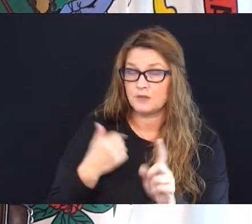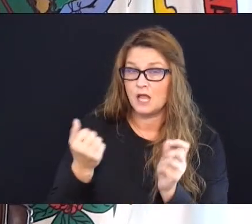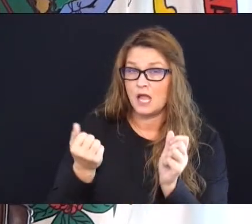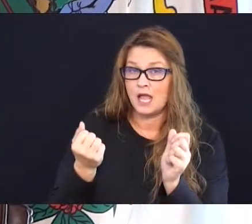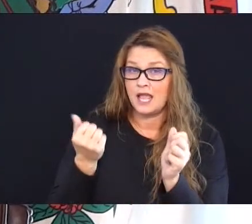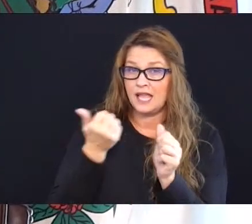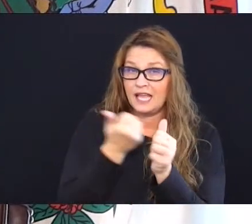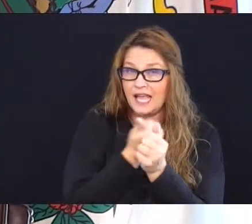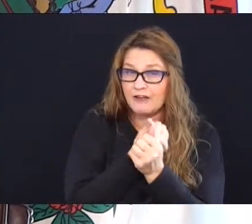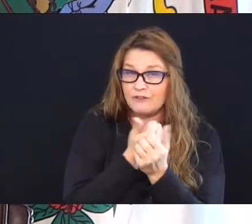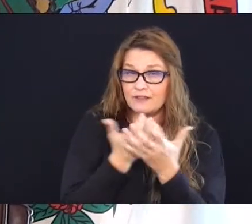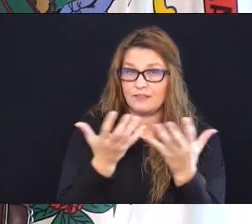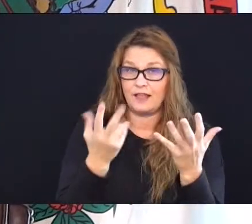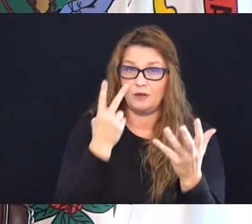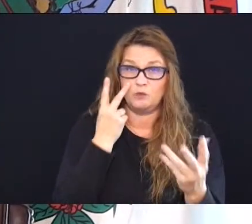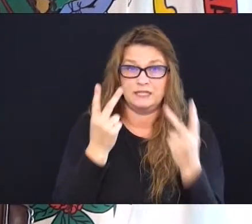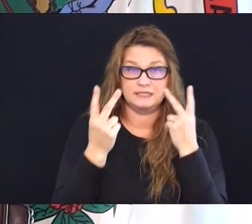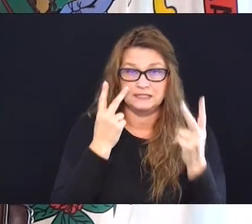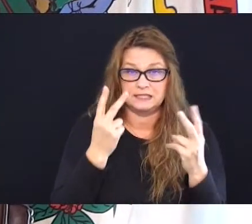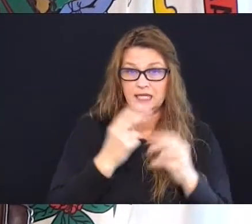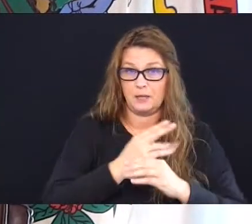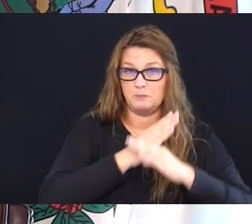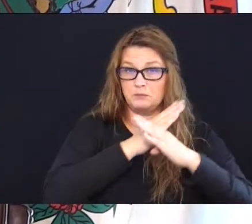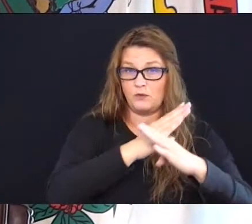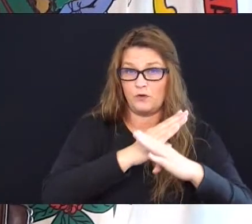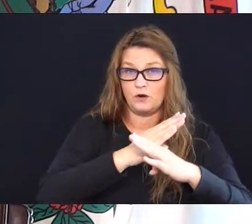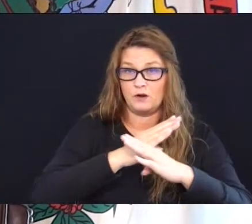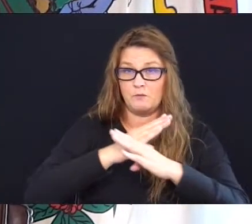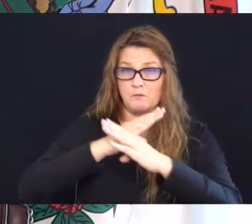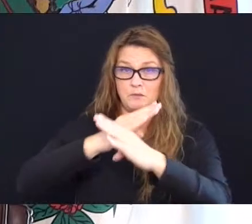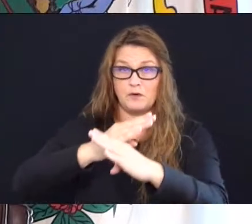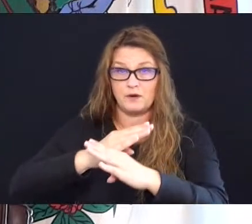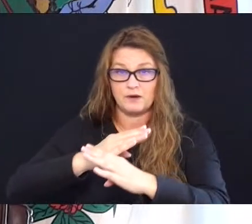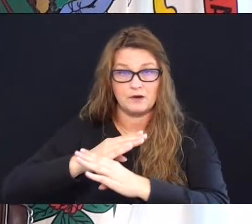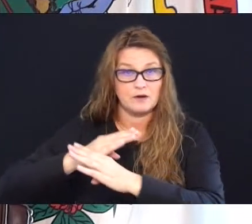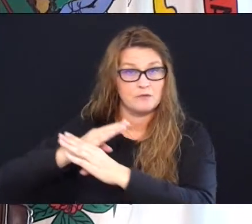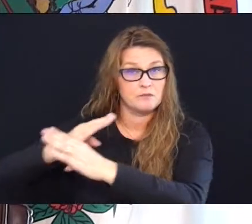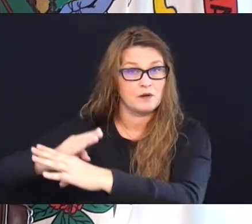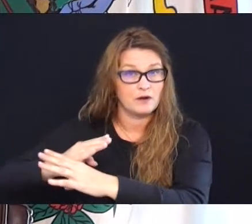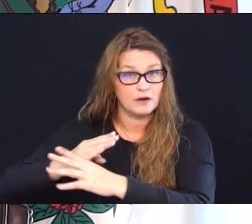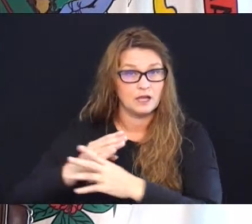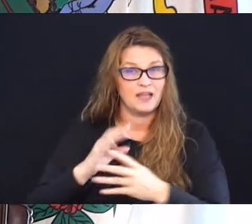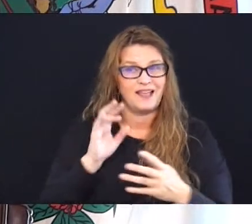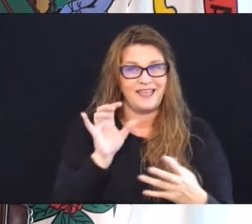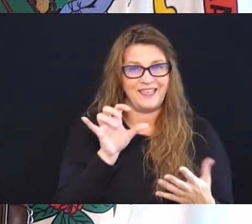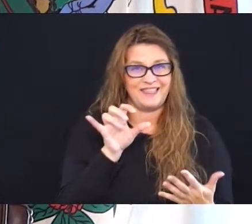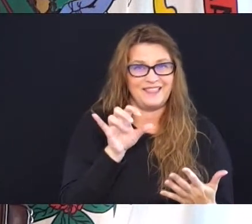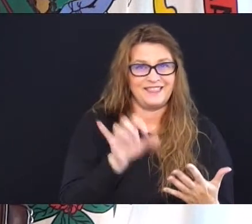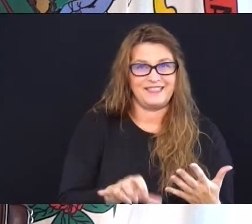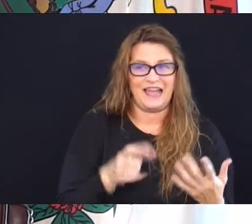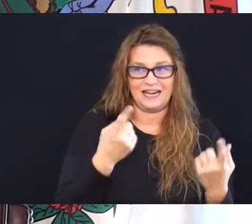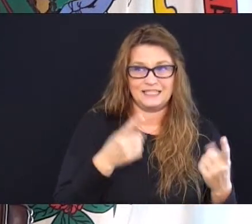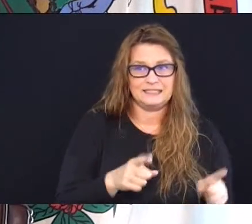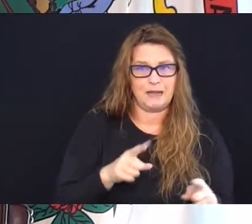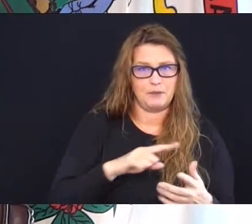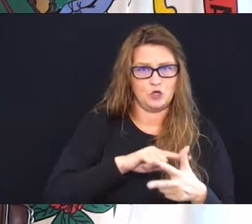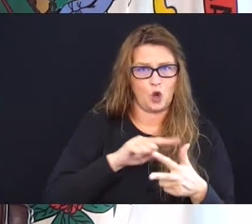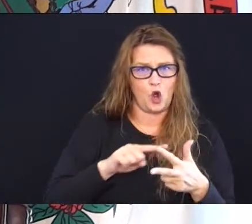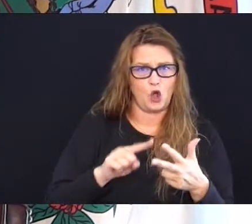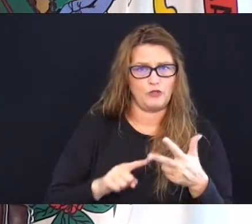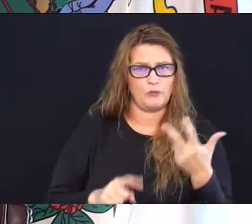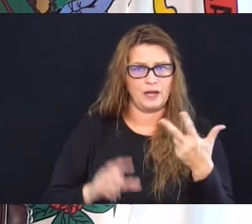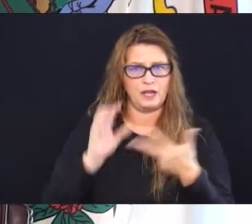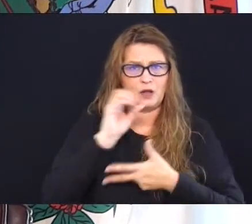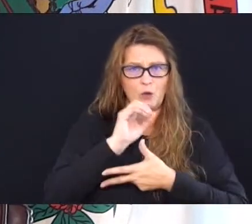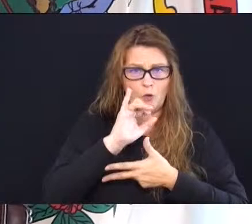Every obstacle known to man has been thrown in the way of these industries. We have